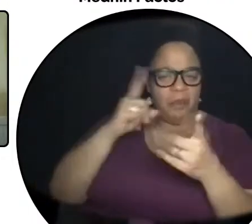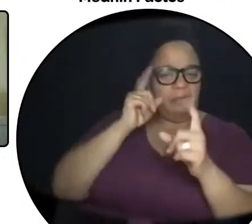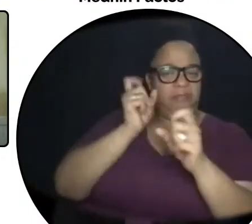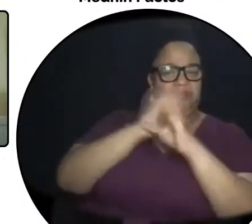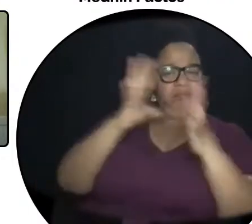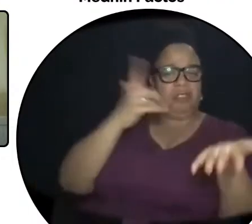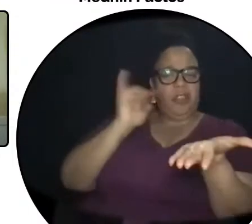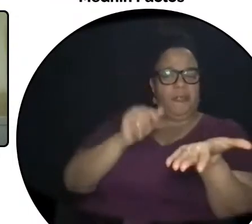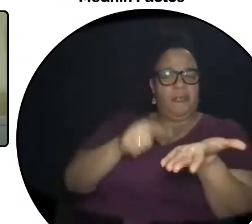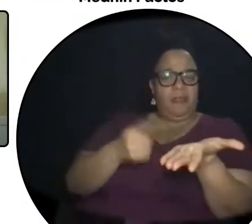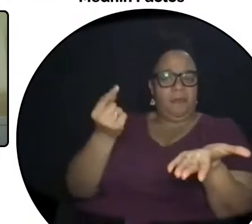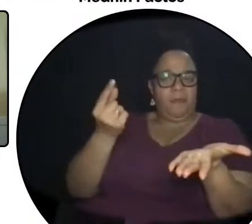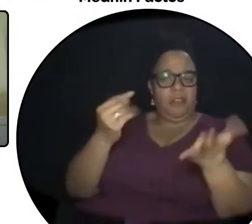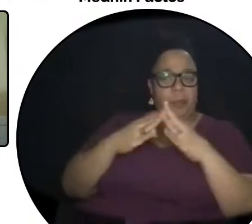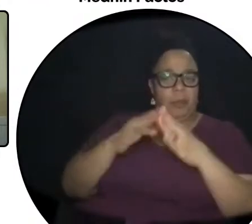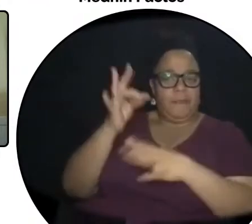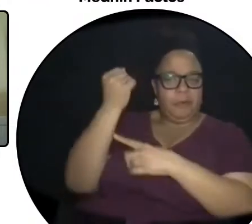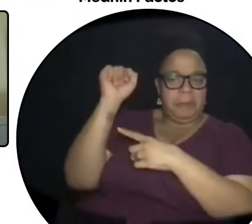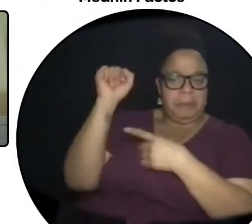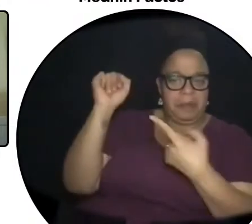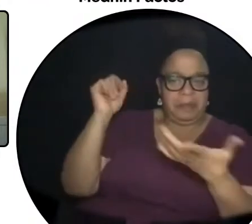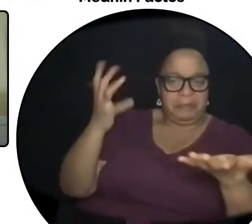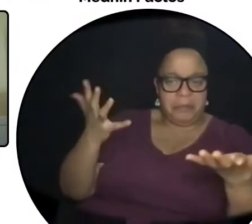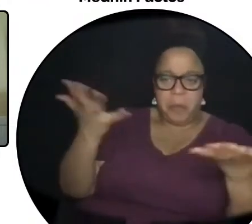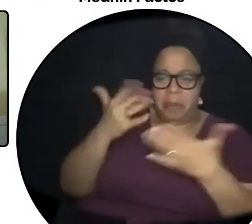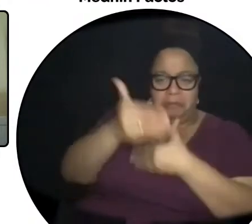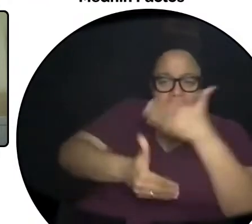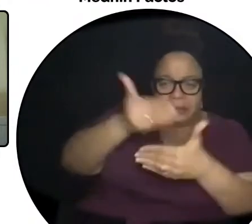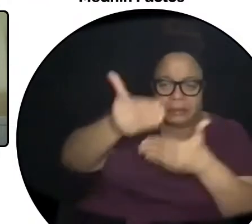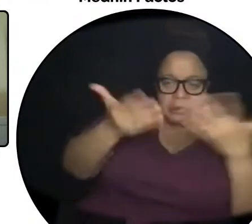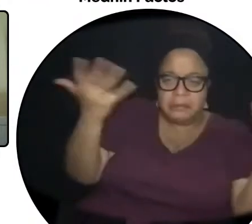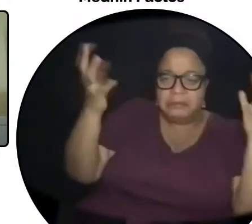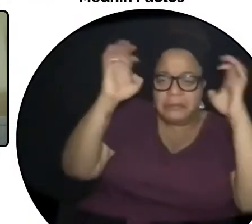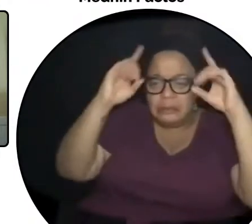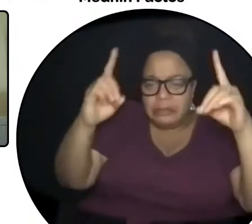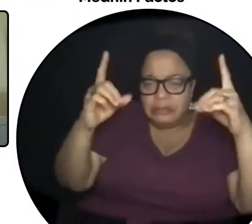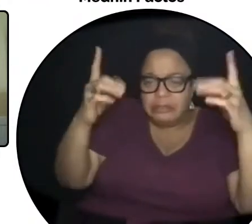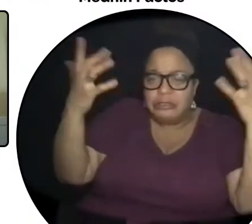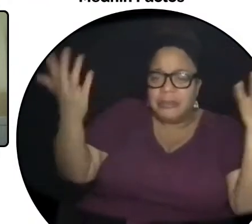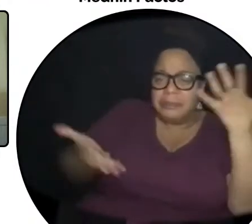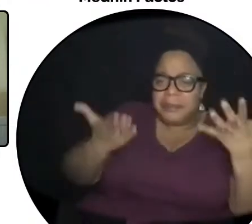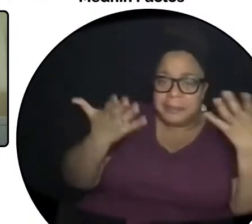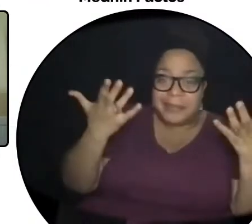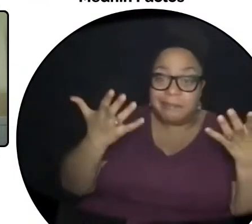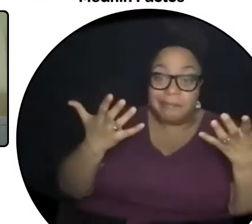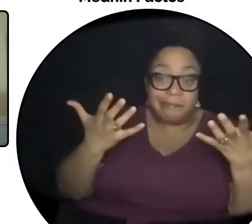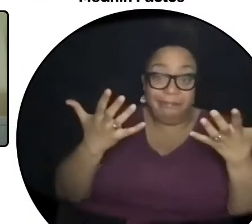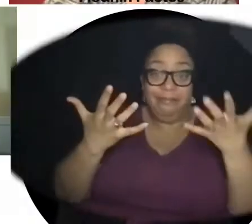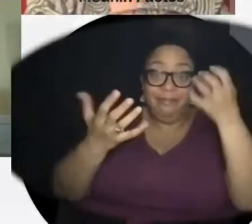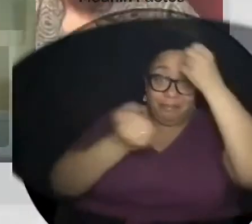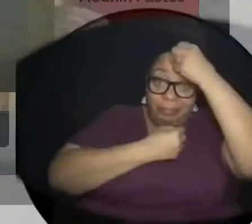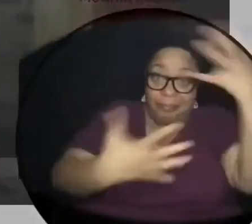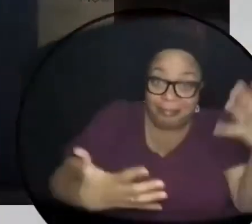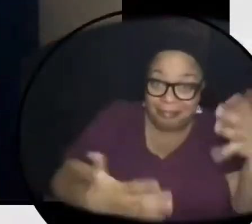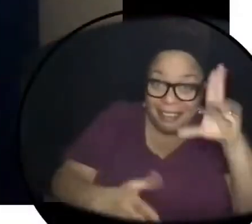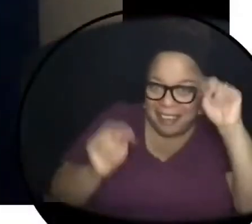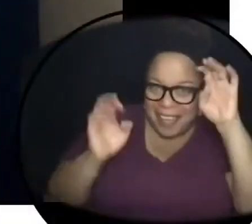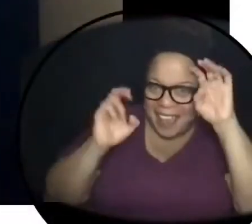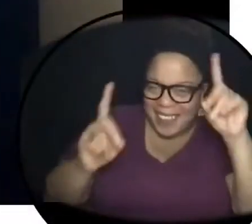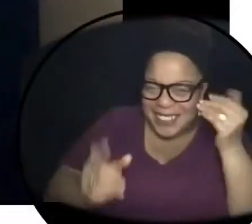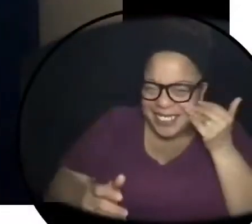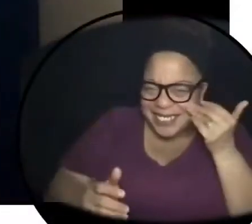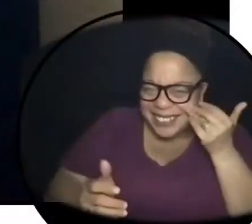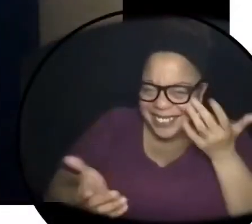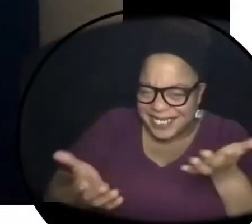quite a bit of mislearning that we have all done, and that we a lot of the work that we're doing, all of us in this around this table, but